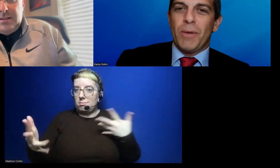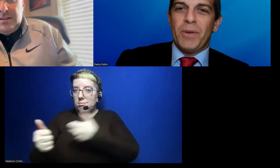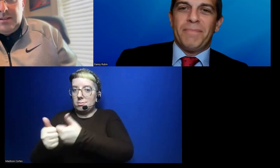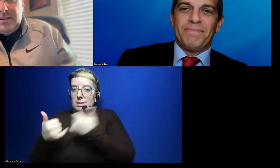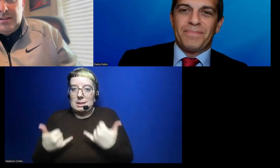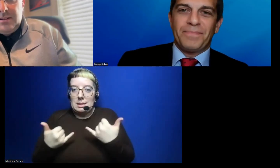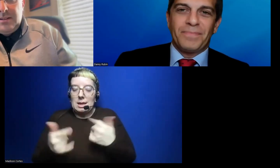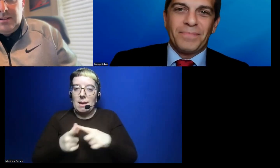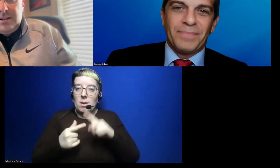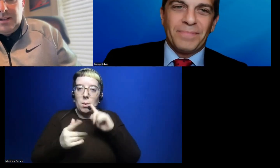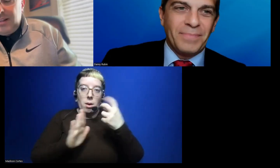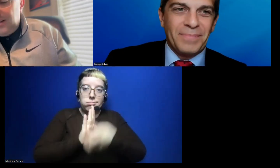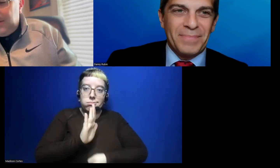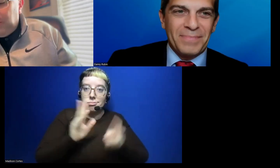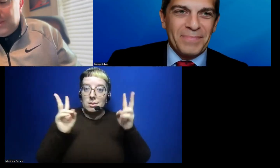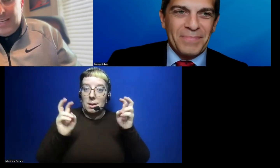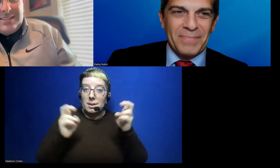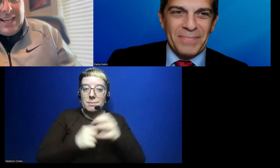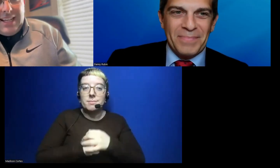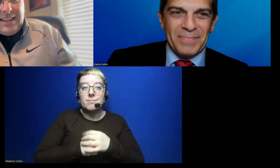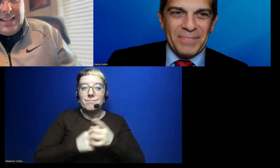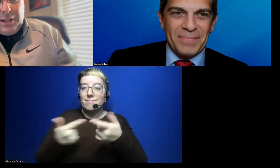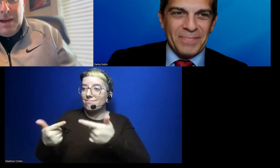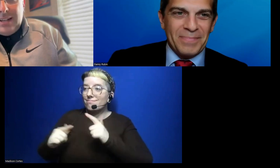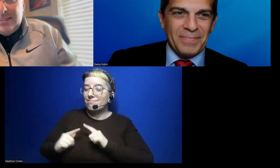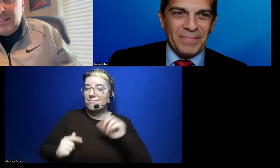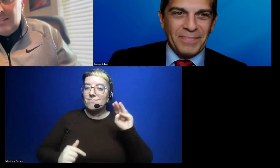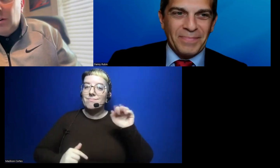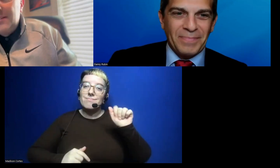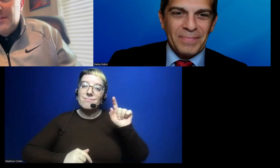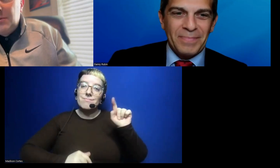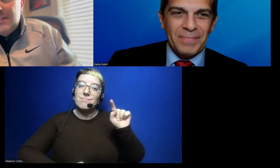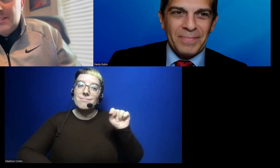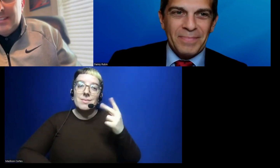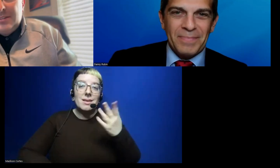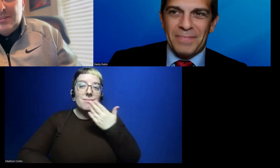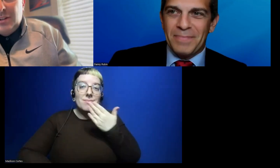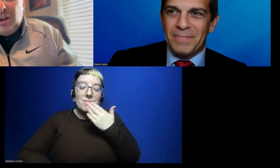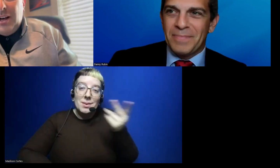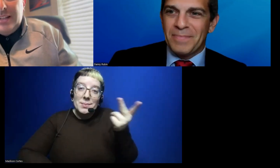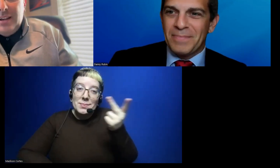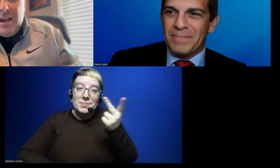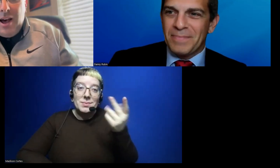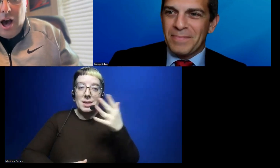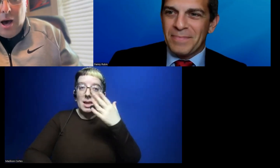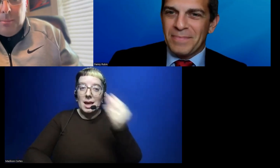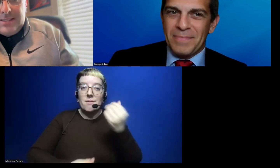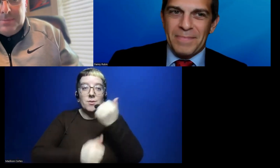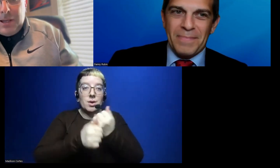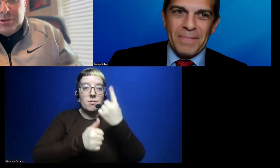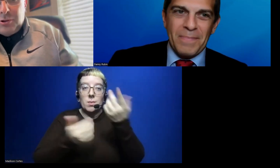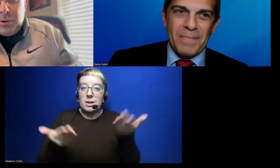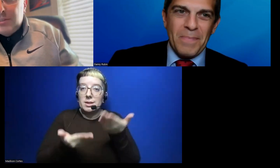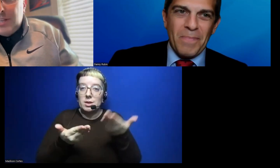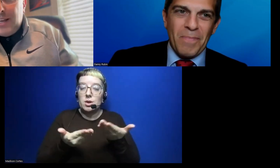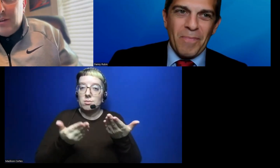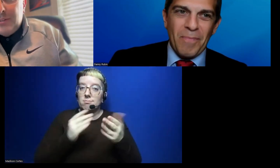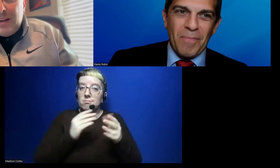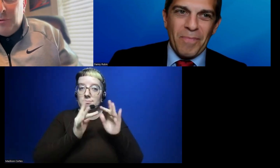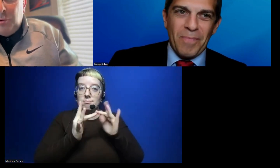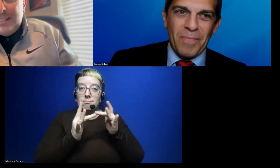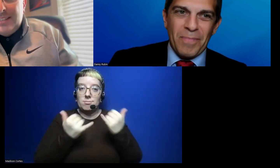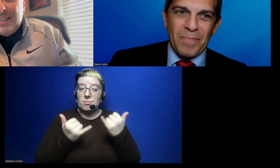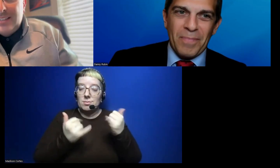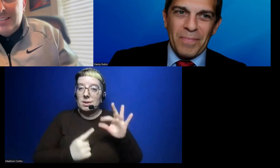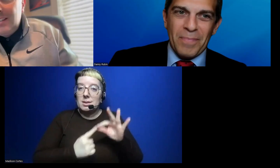and then we'll jump in. Well, thanks, Danny, and thank you, Masson, and to all the students and teachers online. A special quick shout out